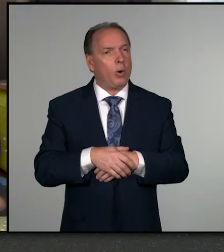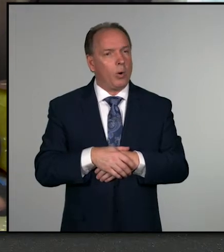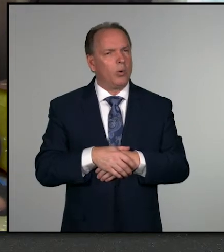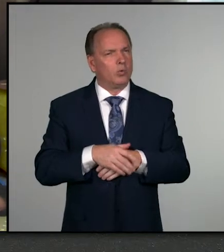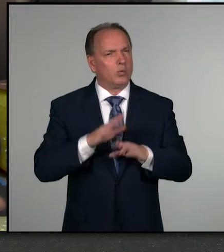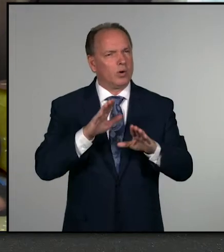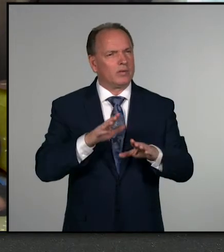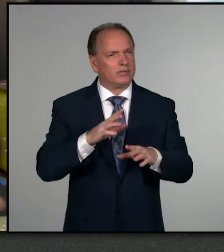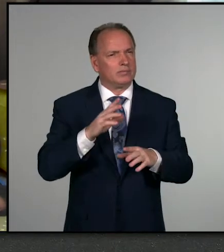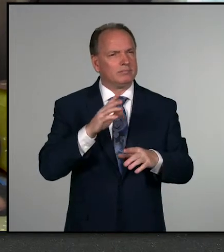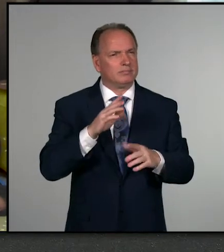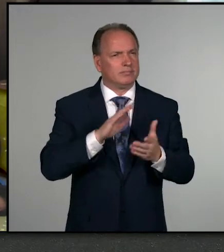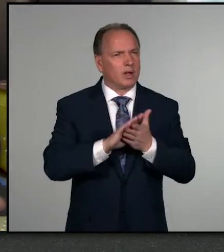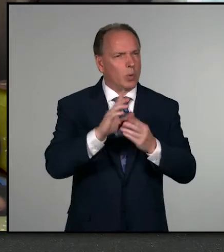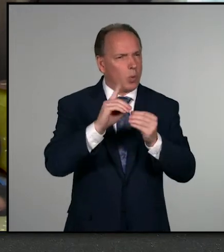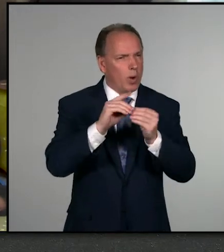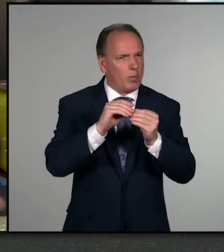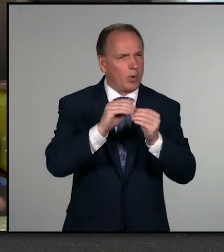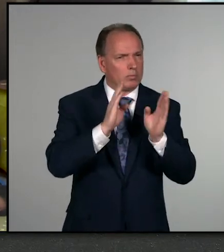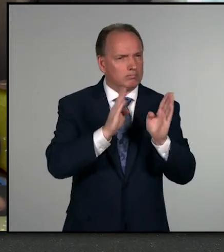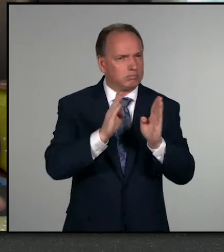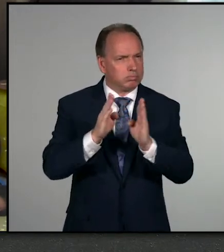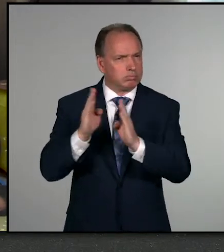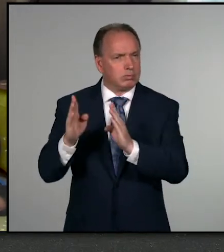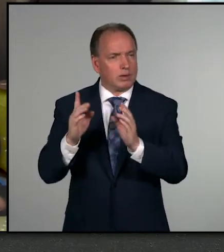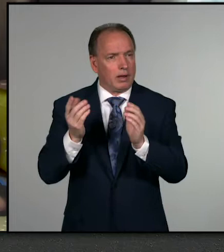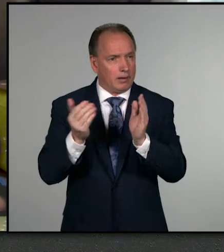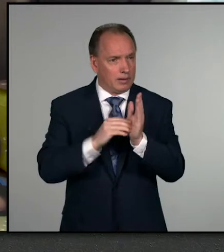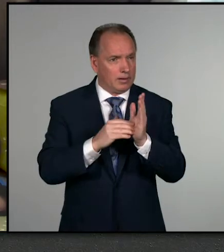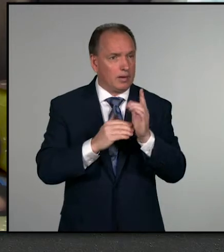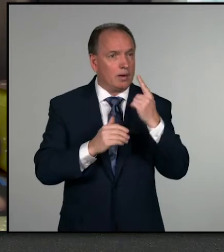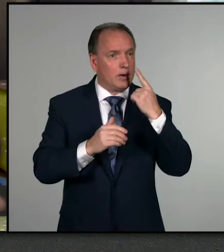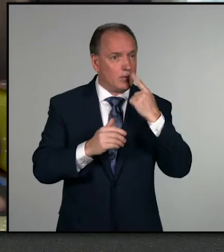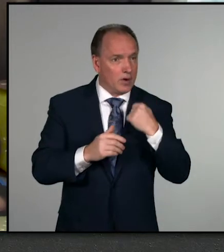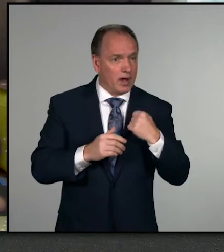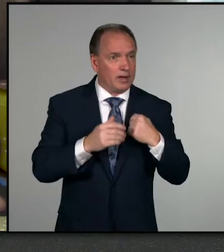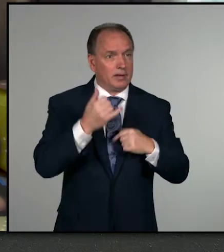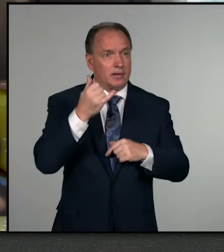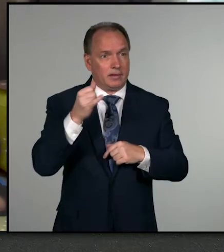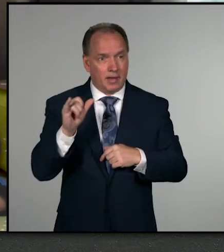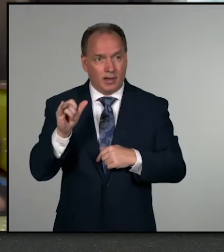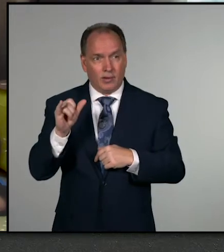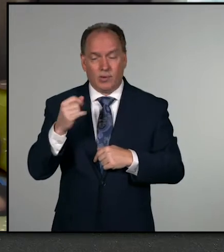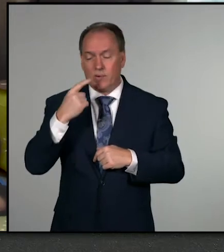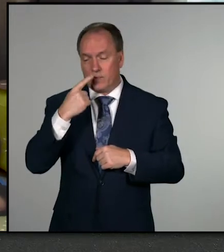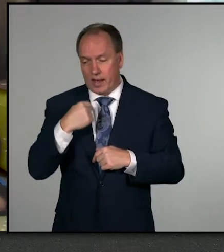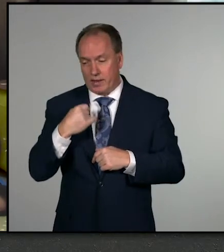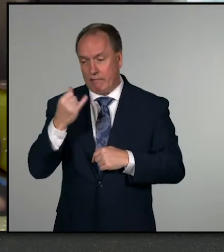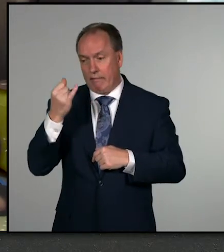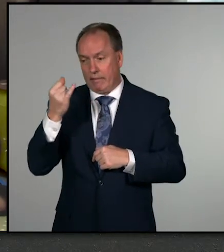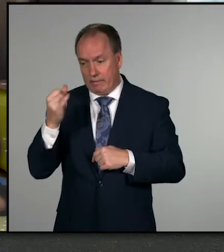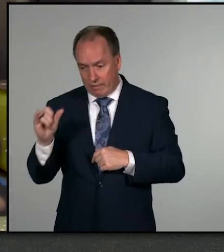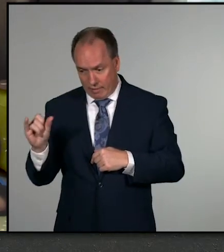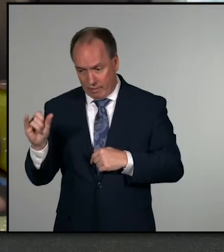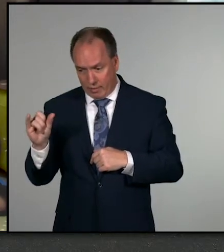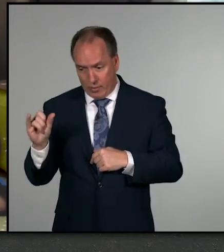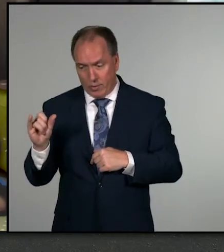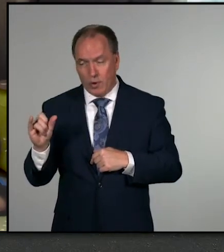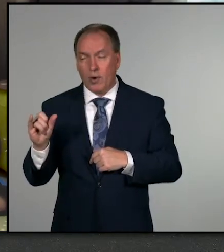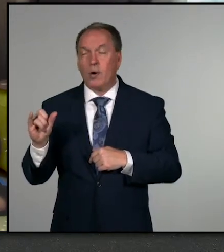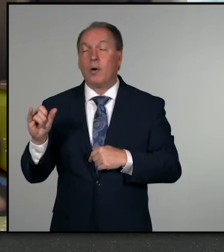Oh, this looks wonderful. How about we do one more set of our patterns? Red, yellow,